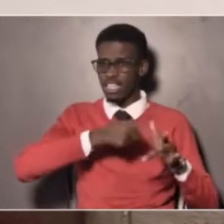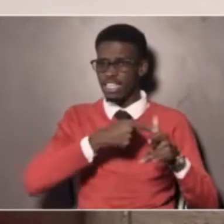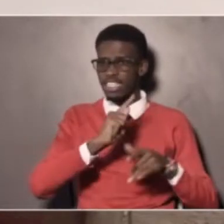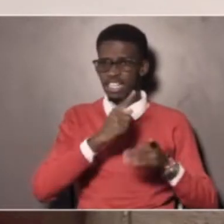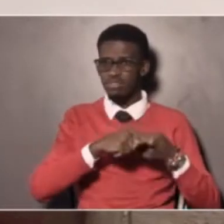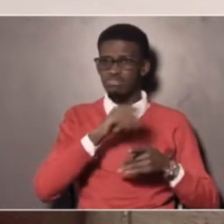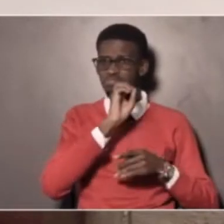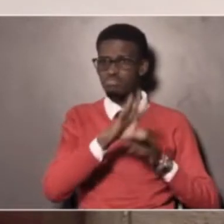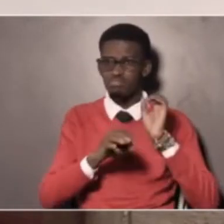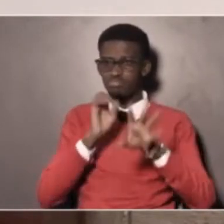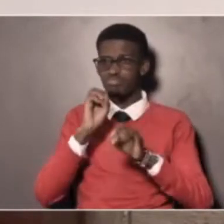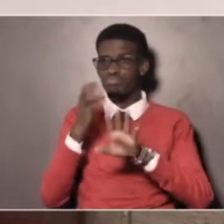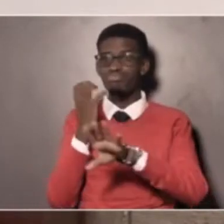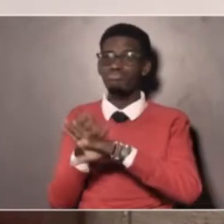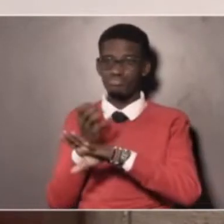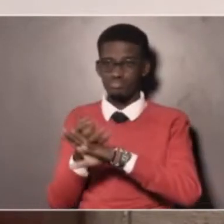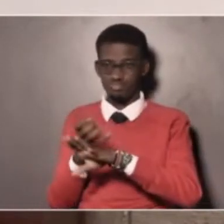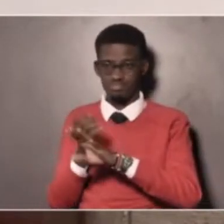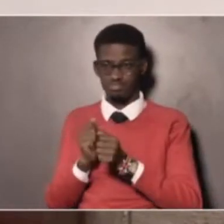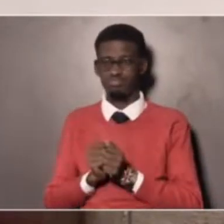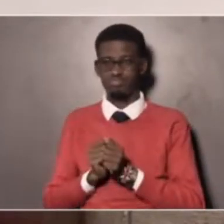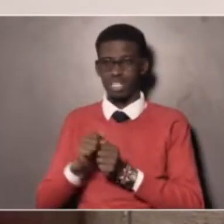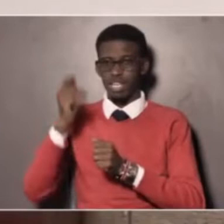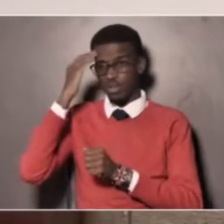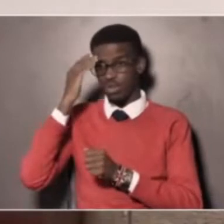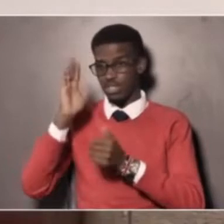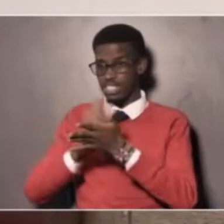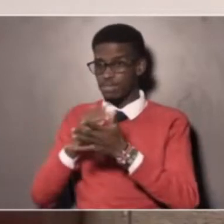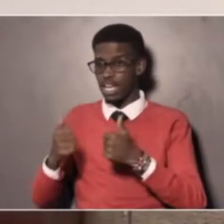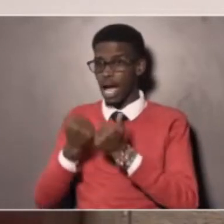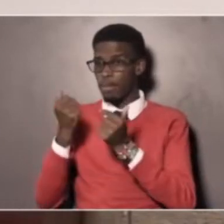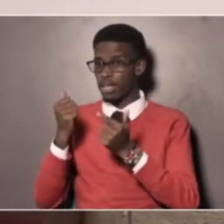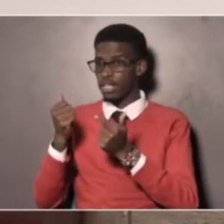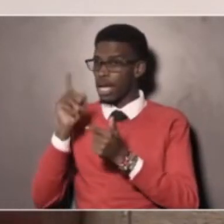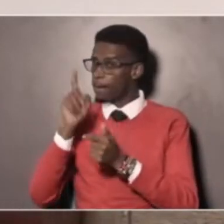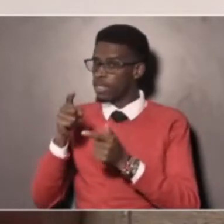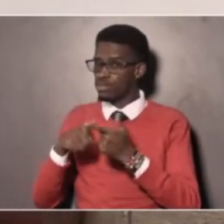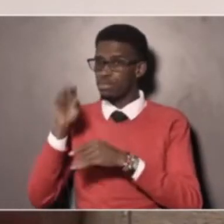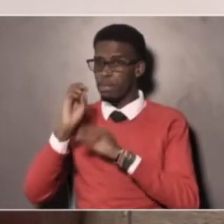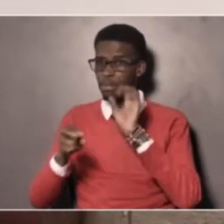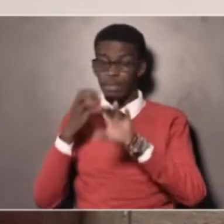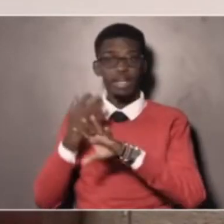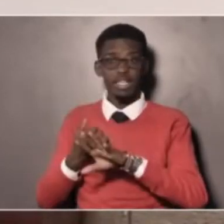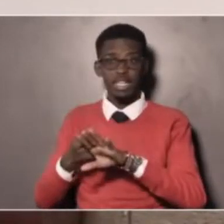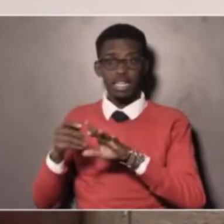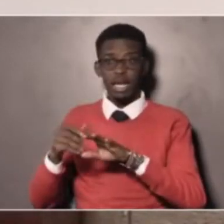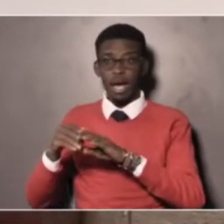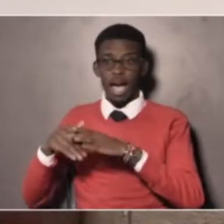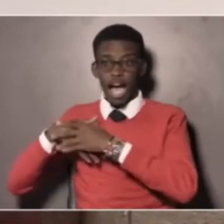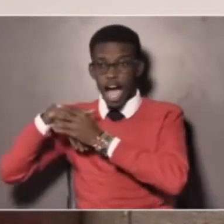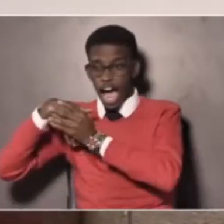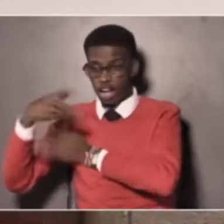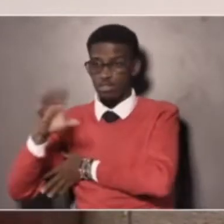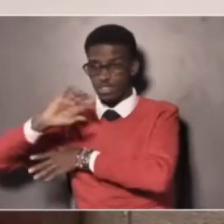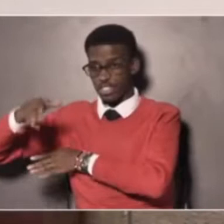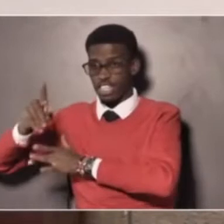him. You know, when something happened and they had to stone somebody, the person was taken out of the city and